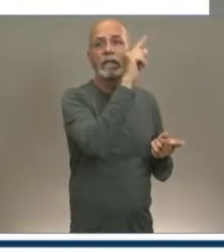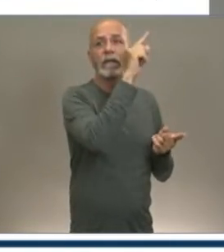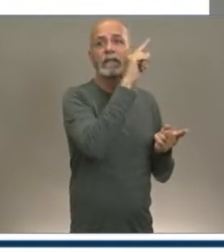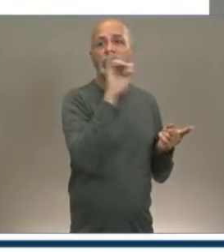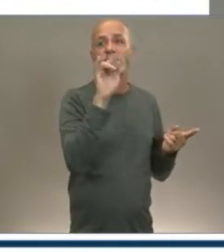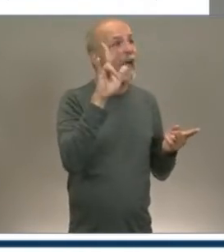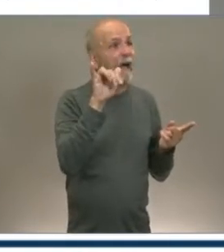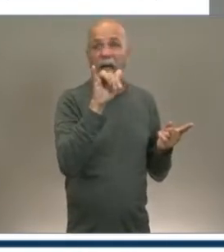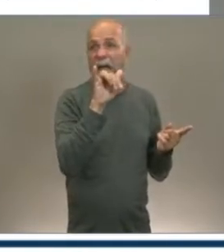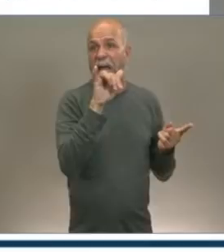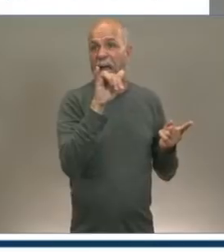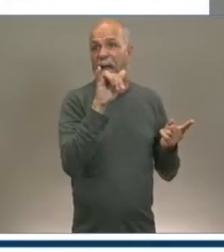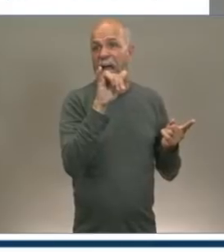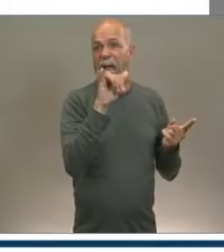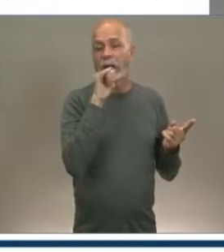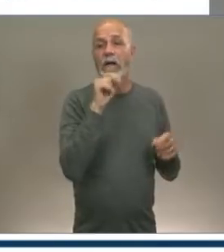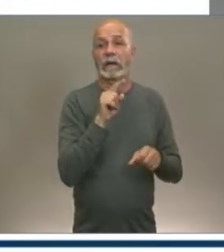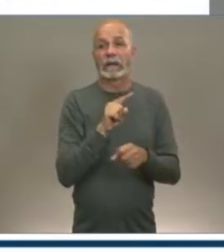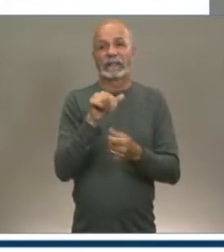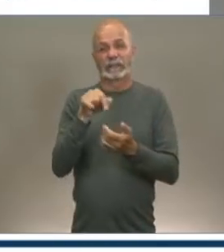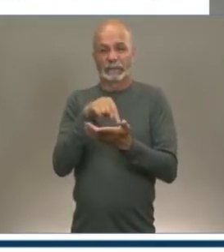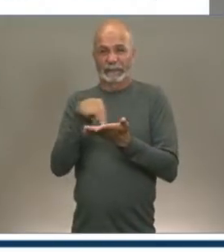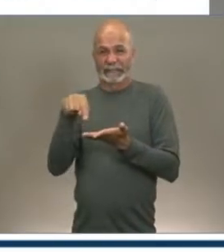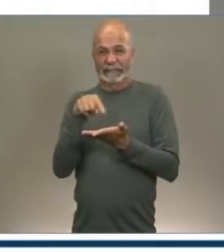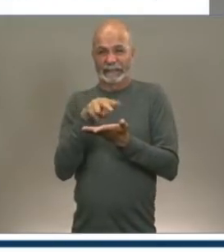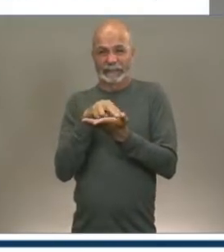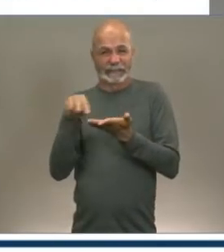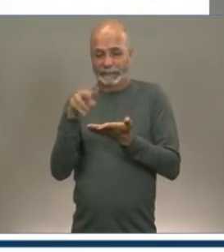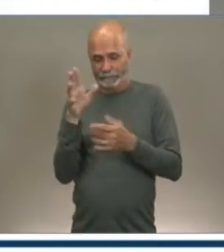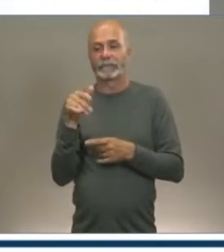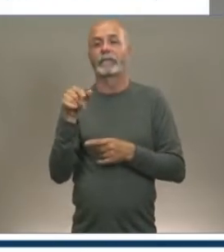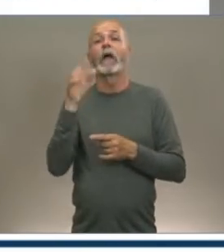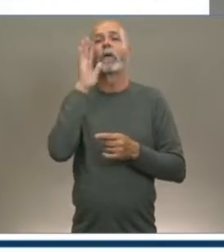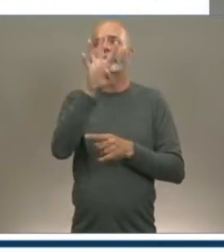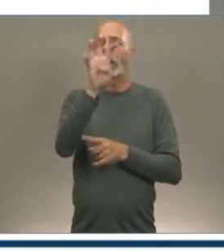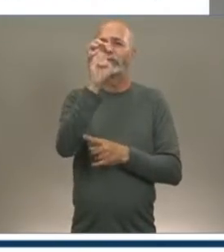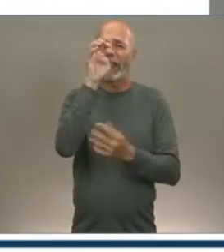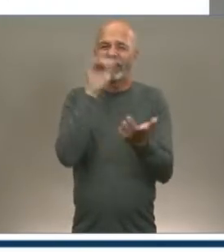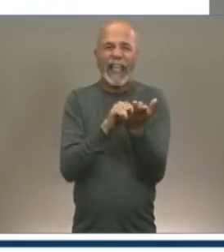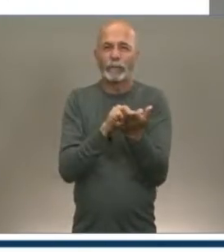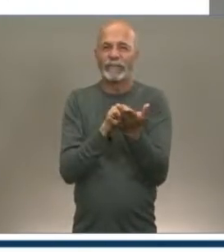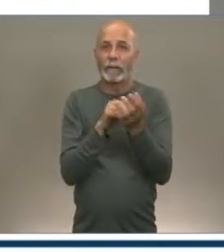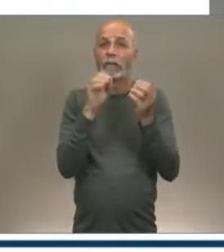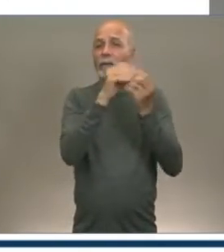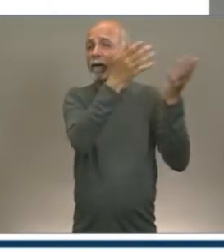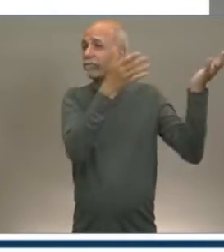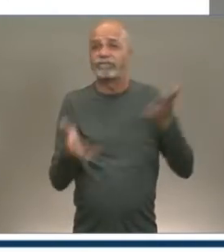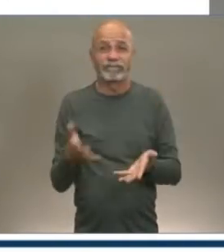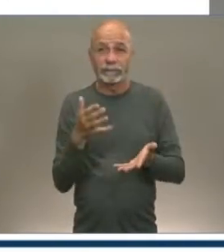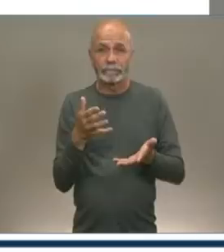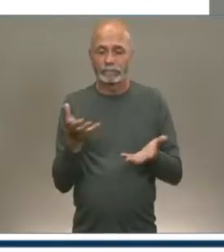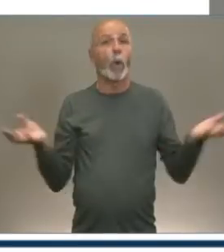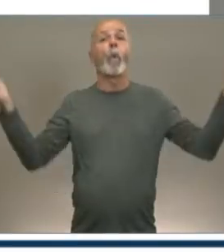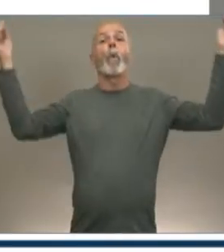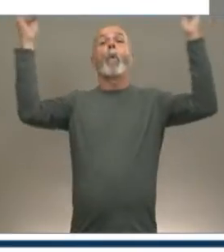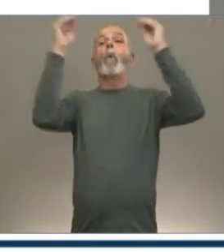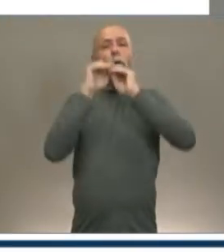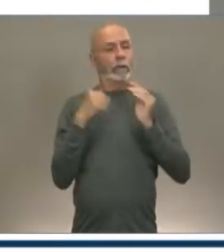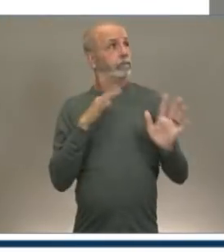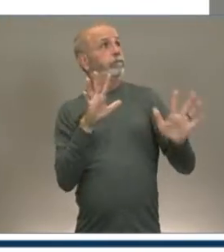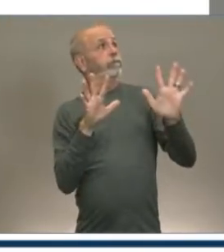than 400,000 doses of vaccine. This is a dramatic surge in our supply and well above the maximum we